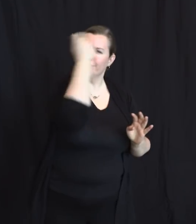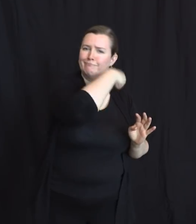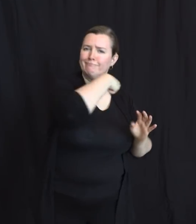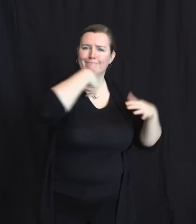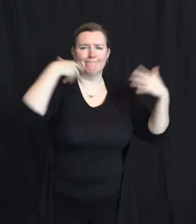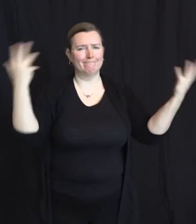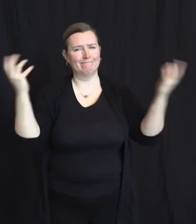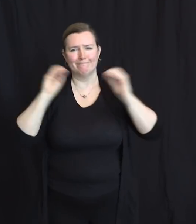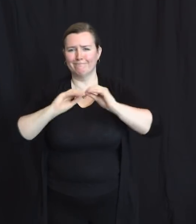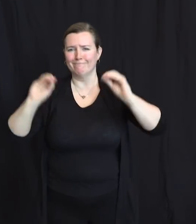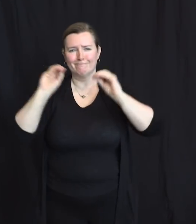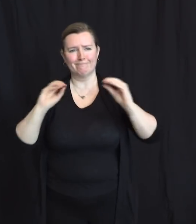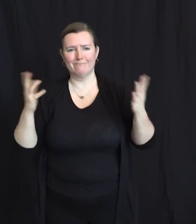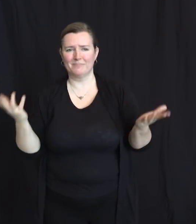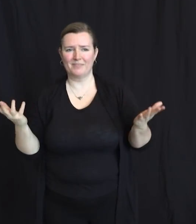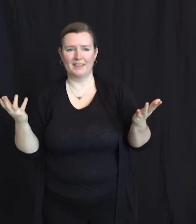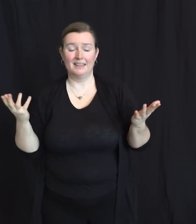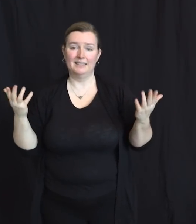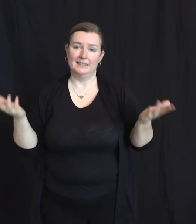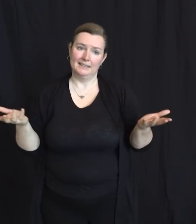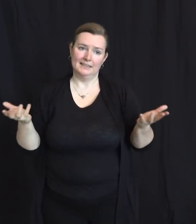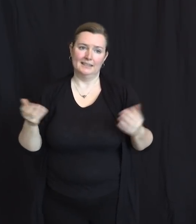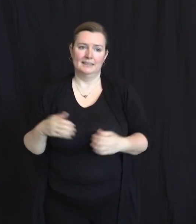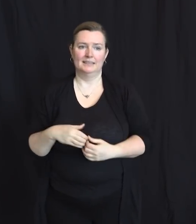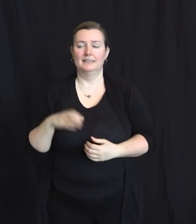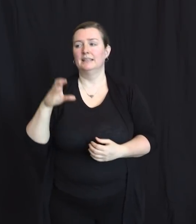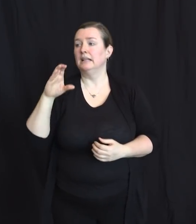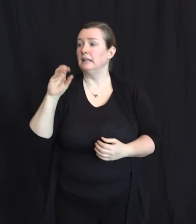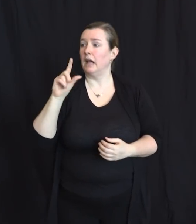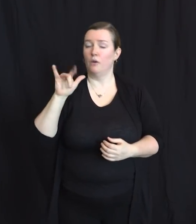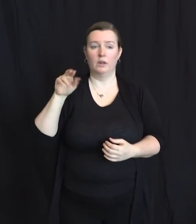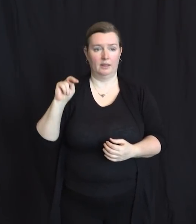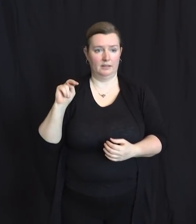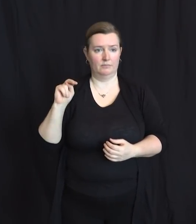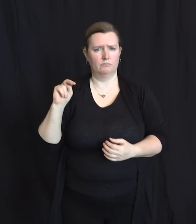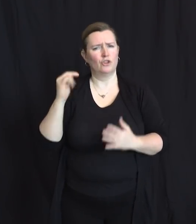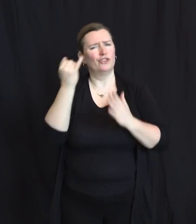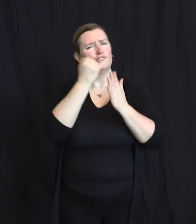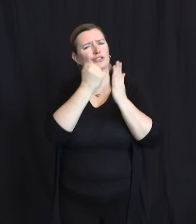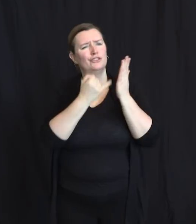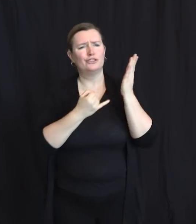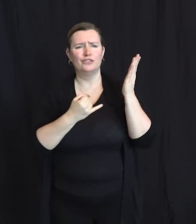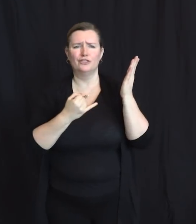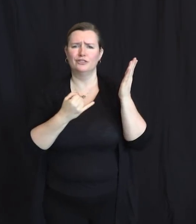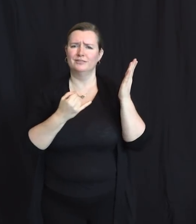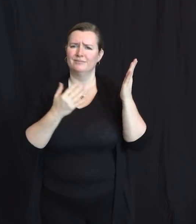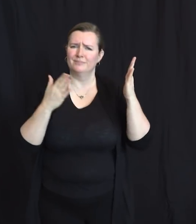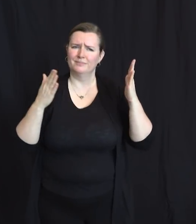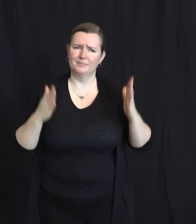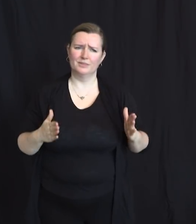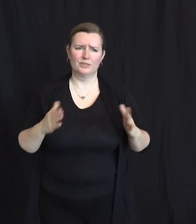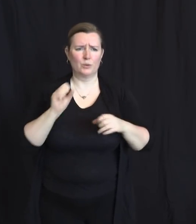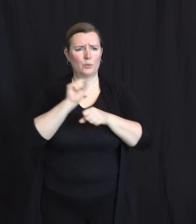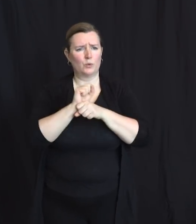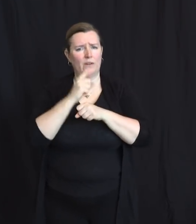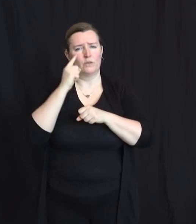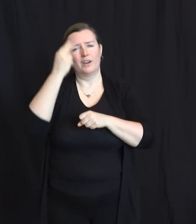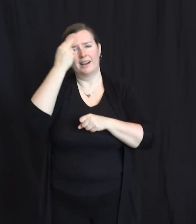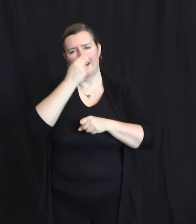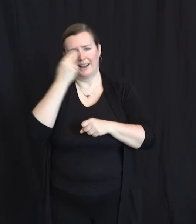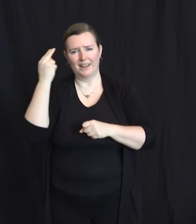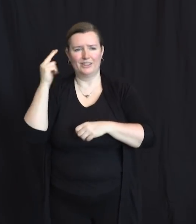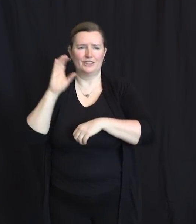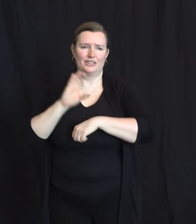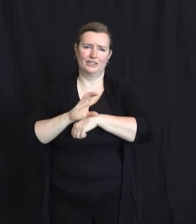Carolyn, bless her soul, a graphic artist who had worked for the Archdiocese of Newark, was the primary caregiver for Thomas, who has